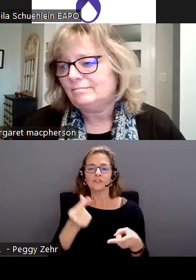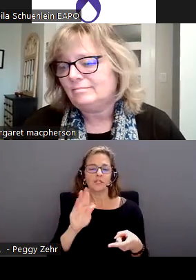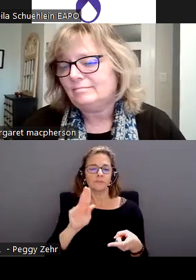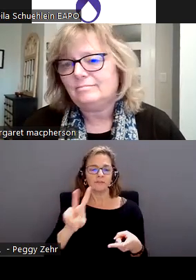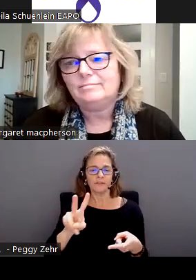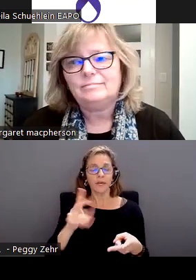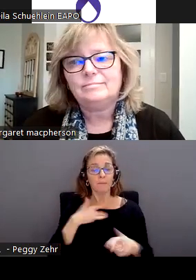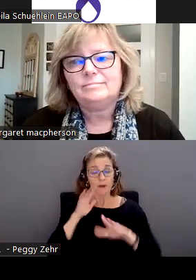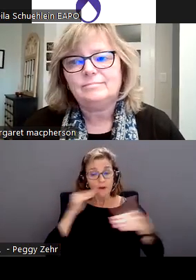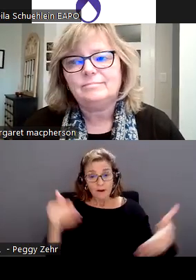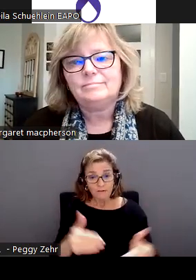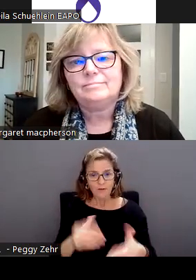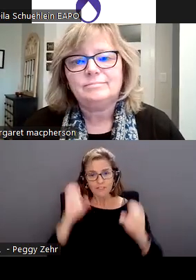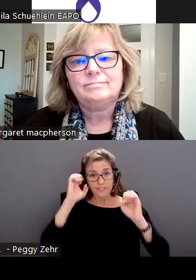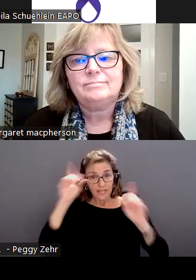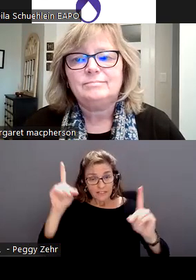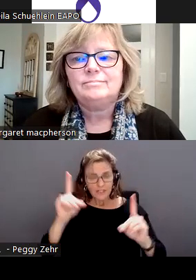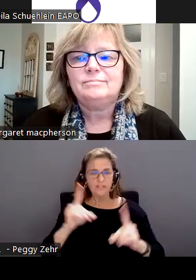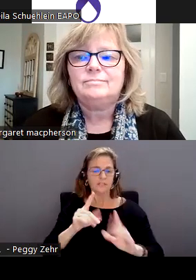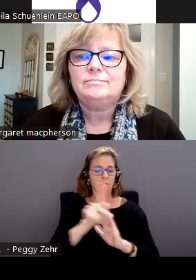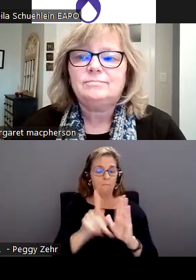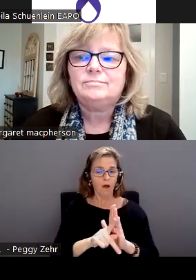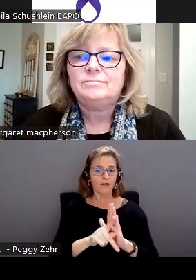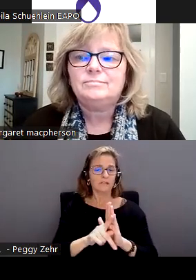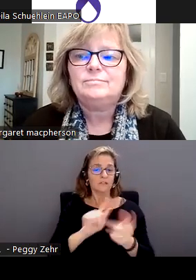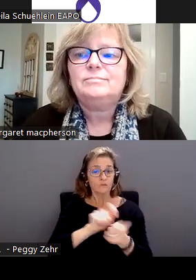and education. And the goal is that